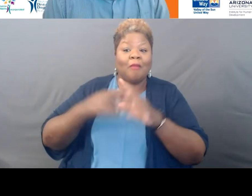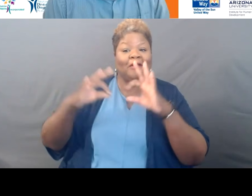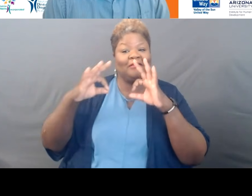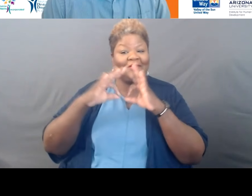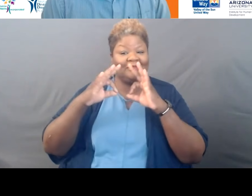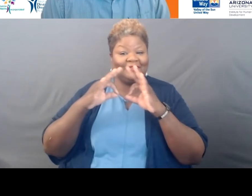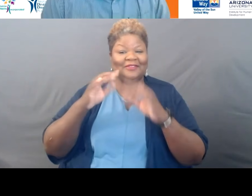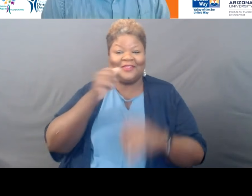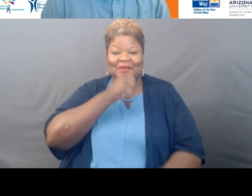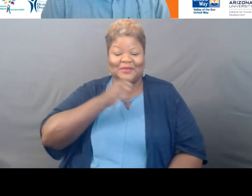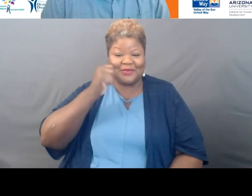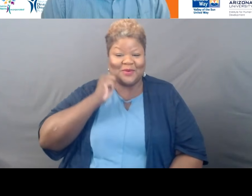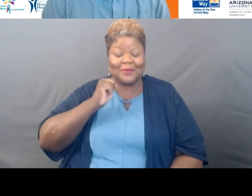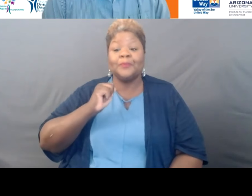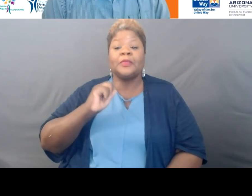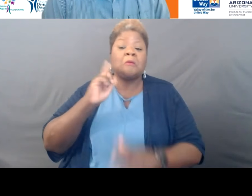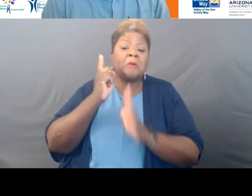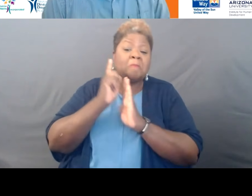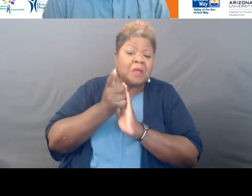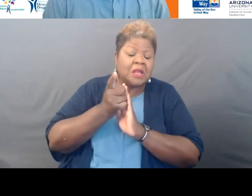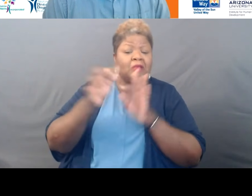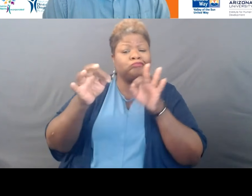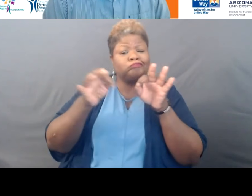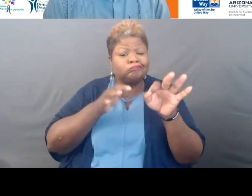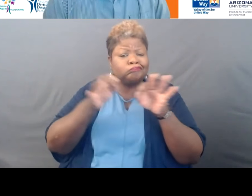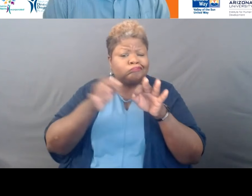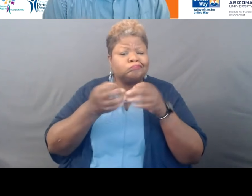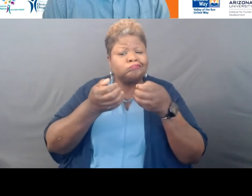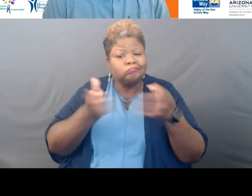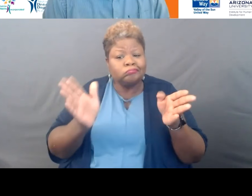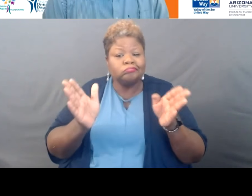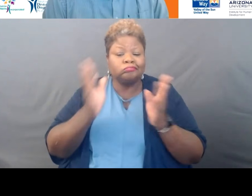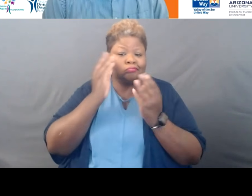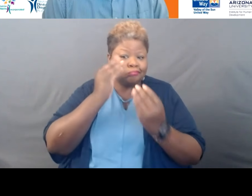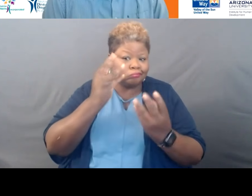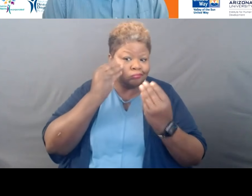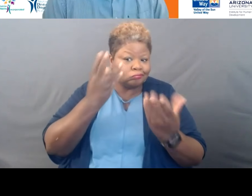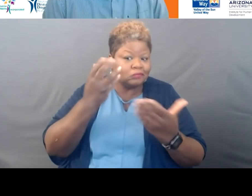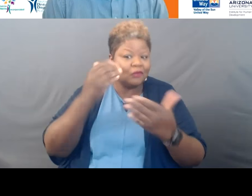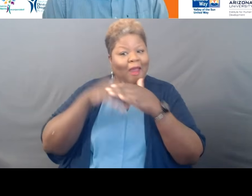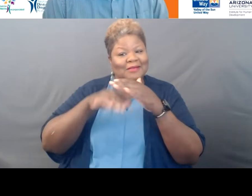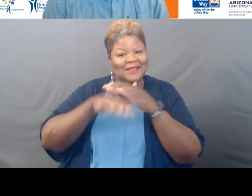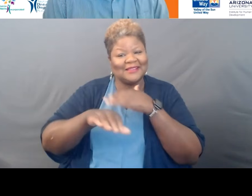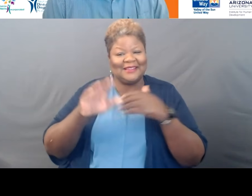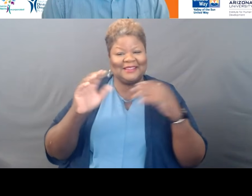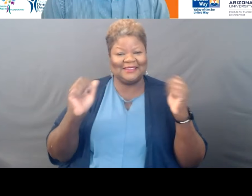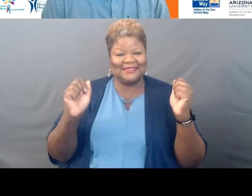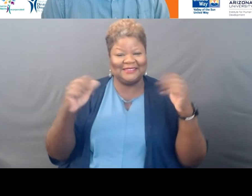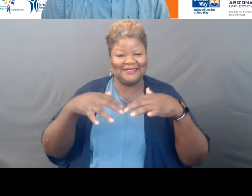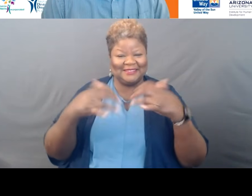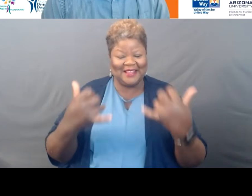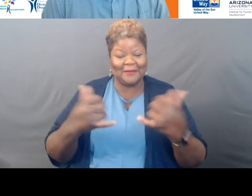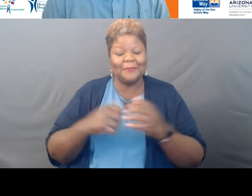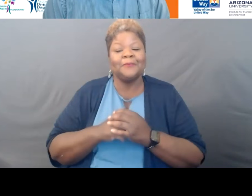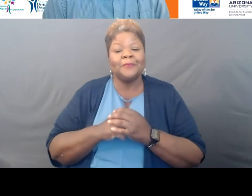Arizona. And I'm just going to take a minute to go over some general housekeeping for accessing this session today.